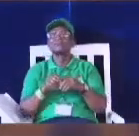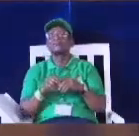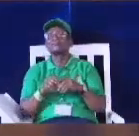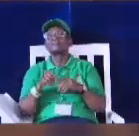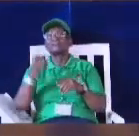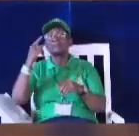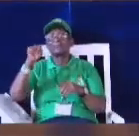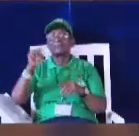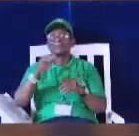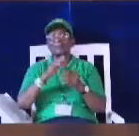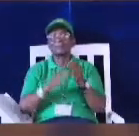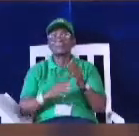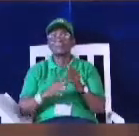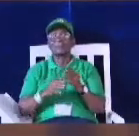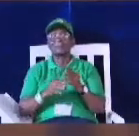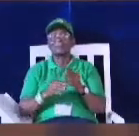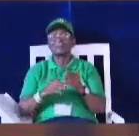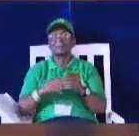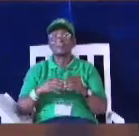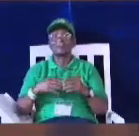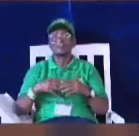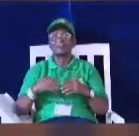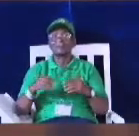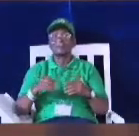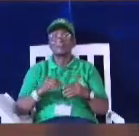for complete healing tonight."